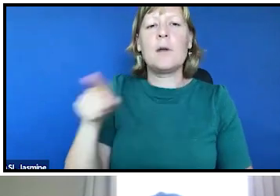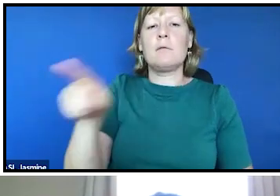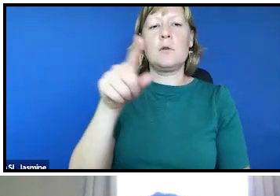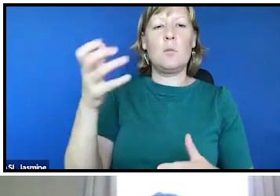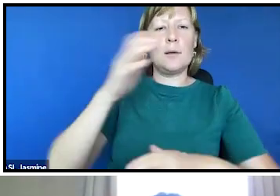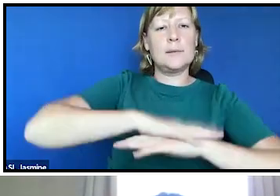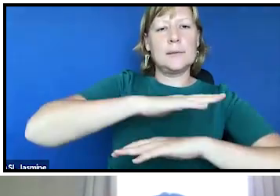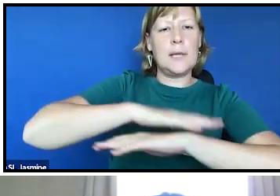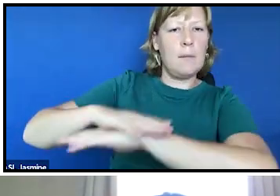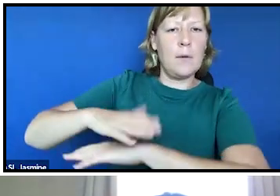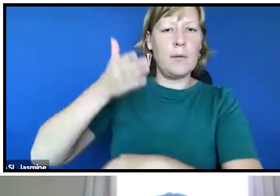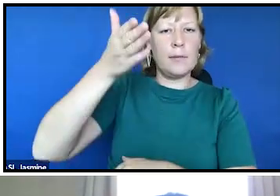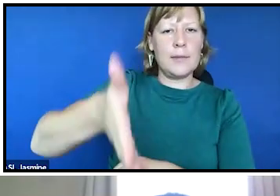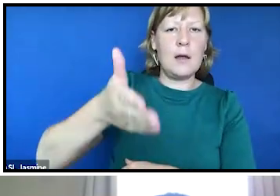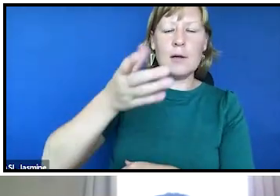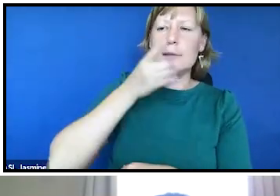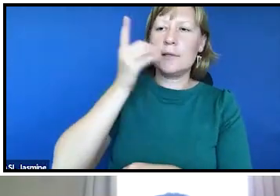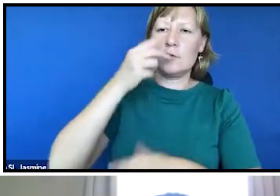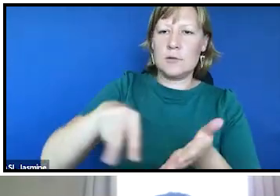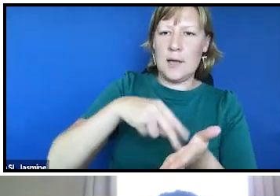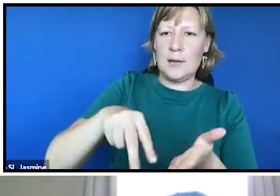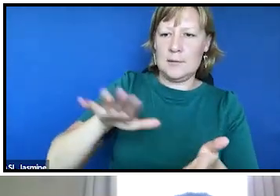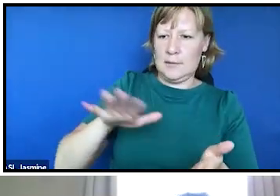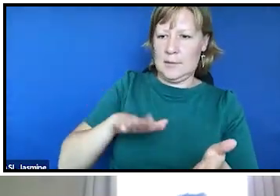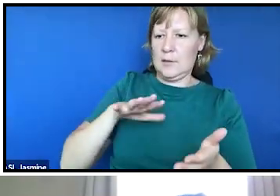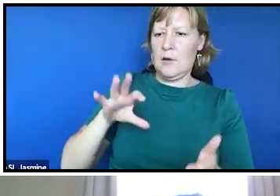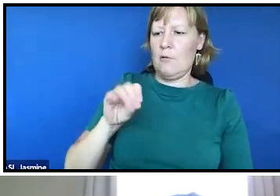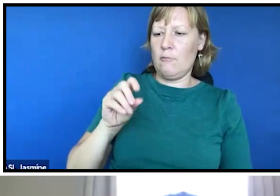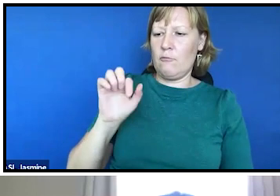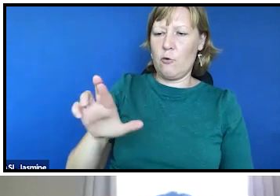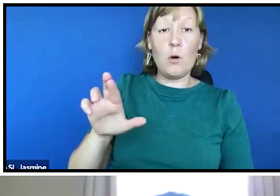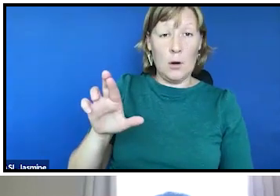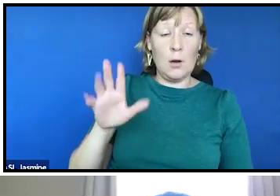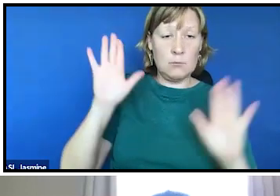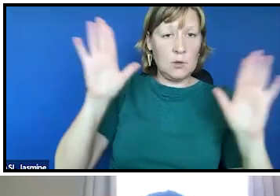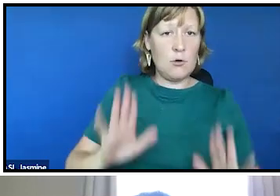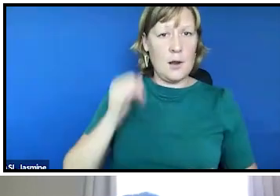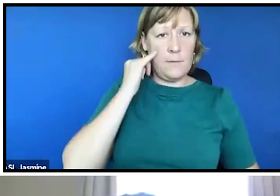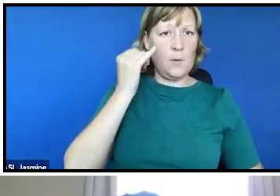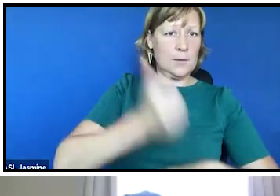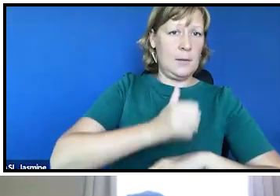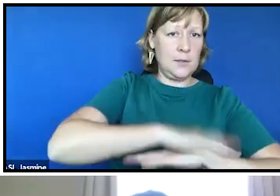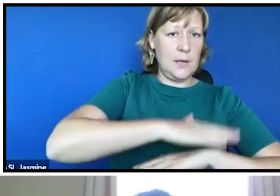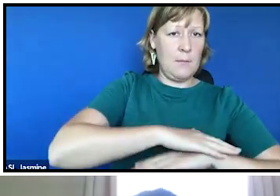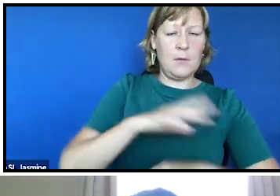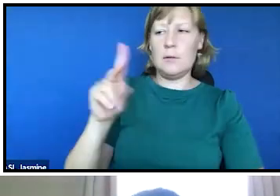the dinner dance in the foyer, that would be great. Keith will give you a little shout out from the stage.